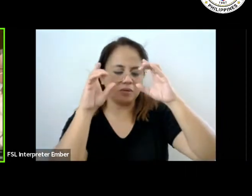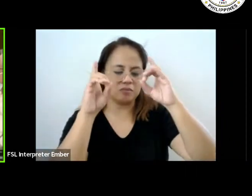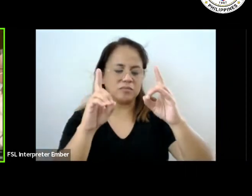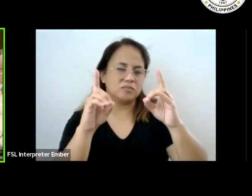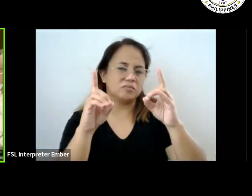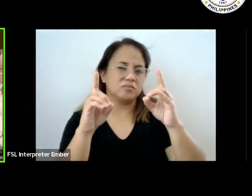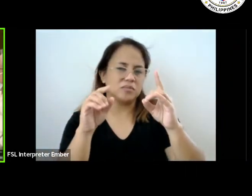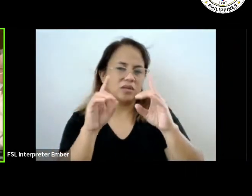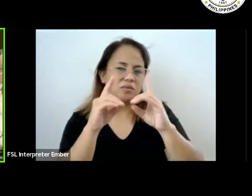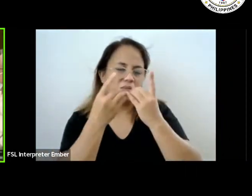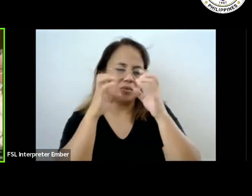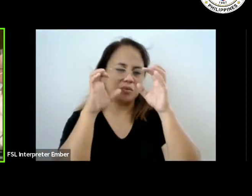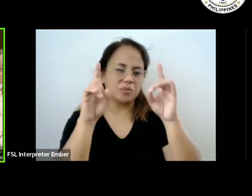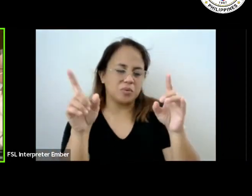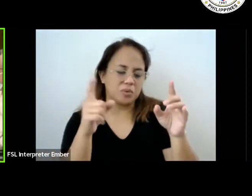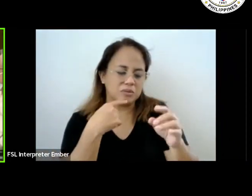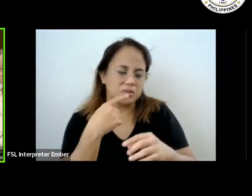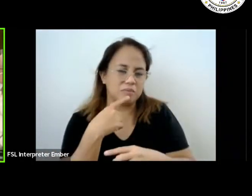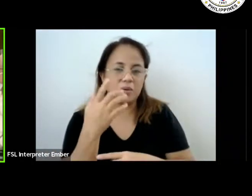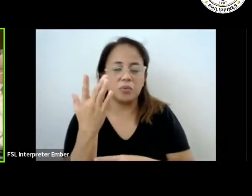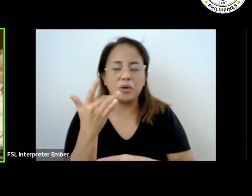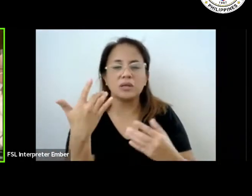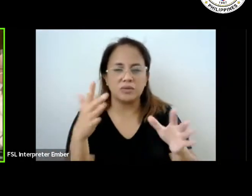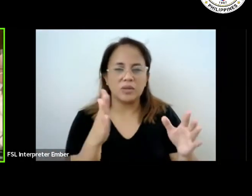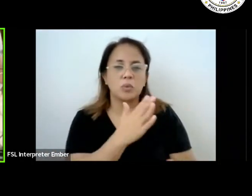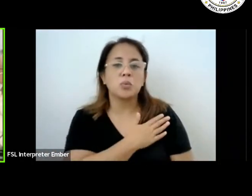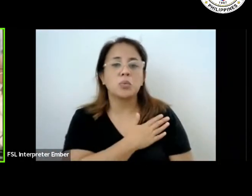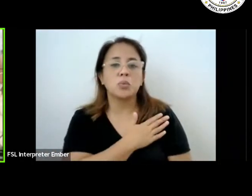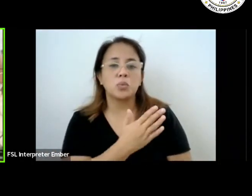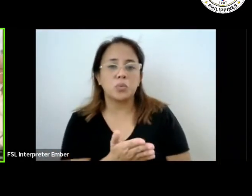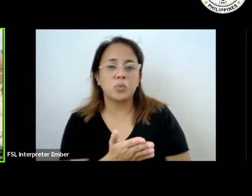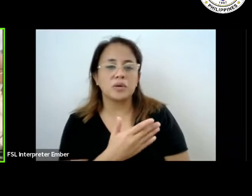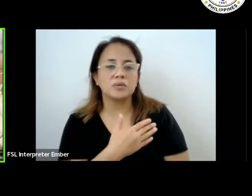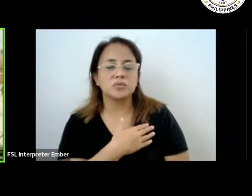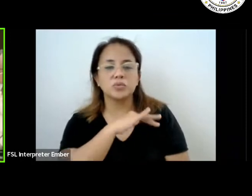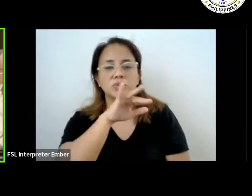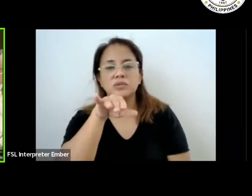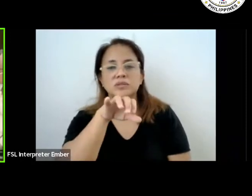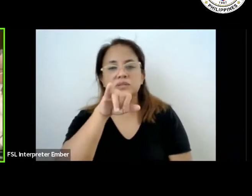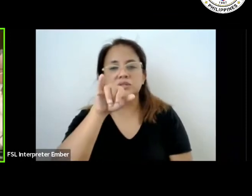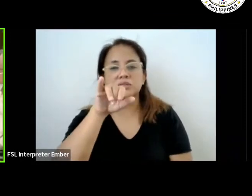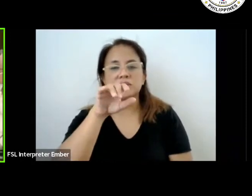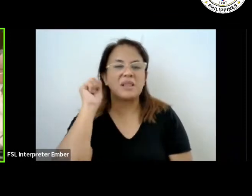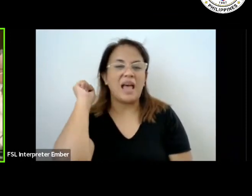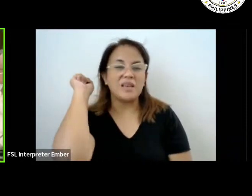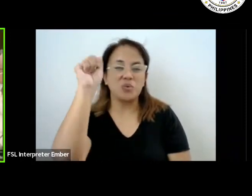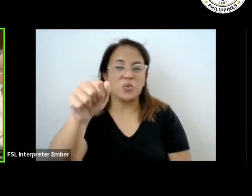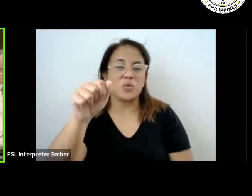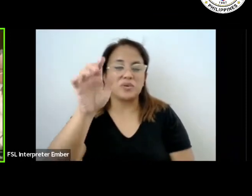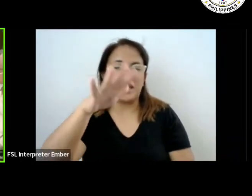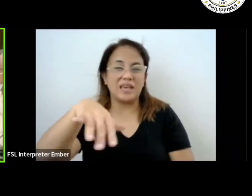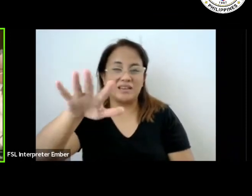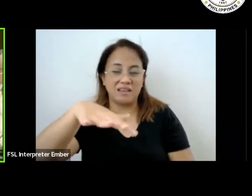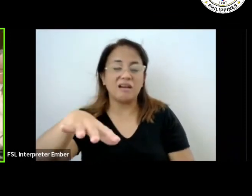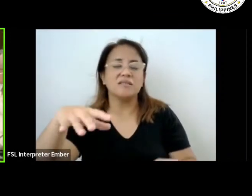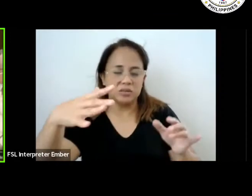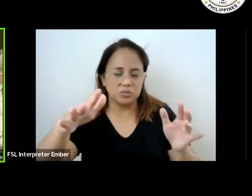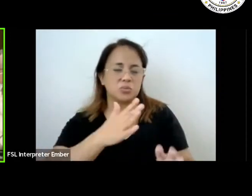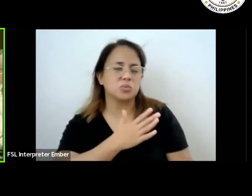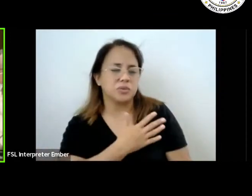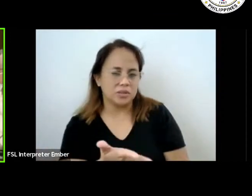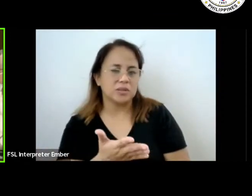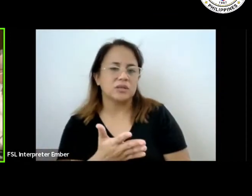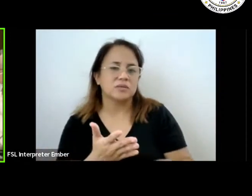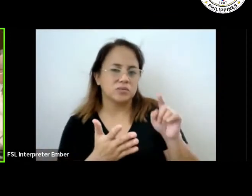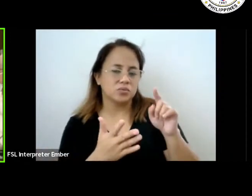Chair? Because they are actually willing even to JIDA areas. They're willing to connect. DC Tech is willing to connect. While they